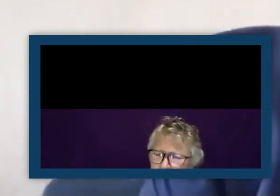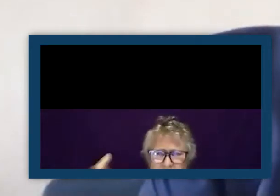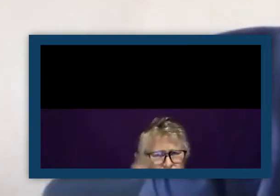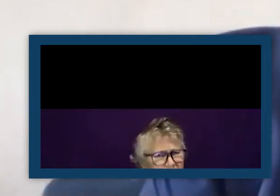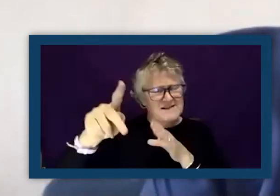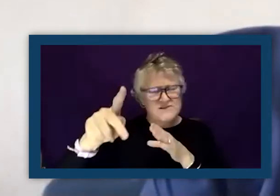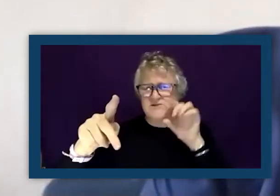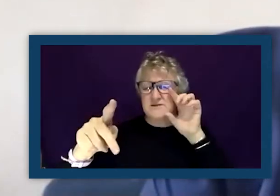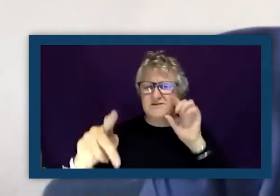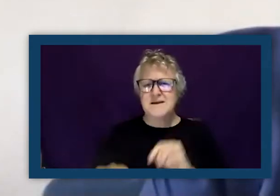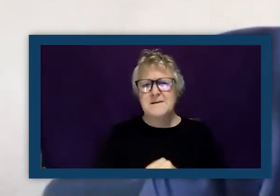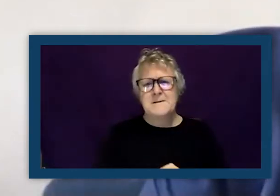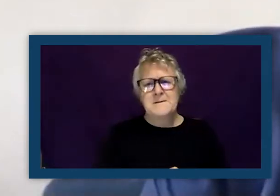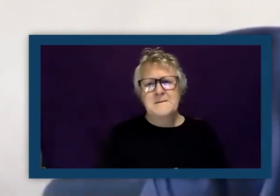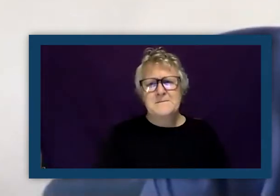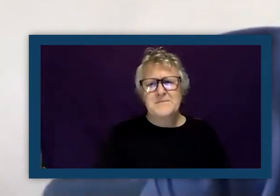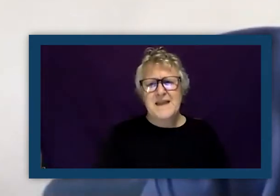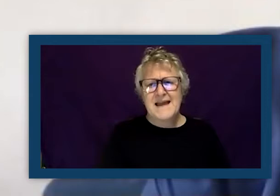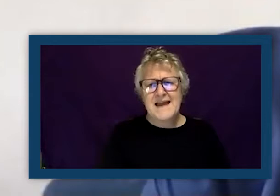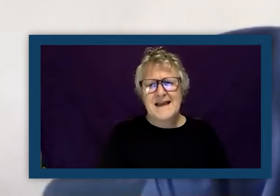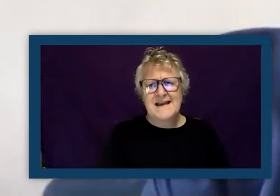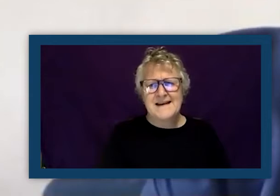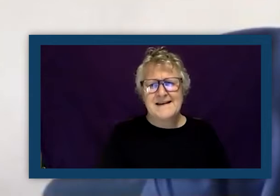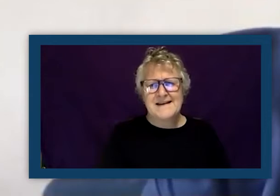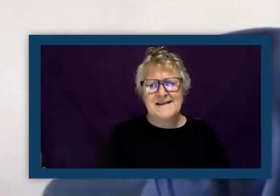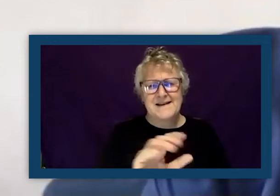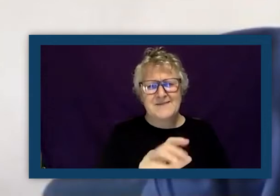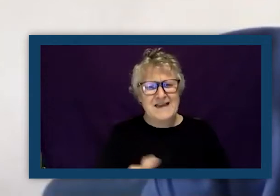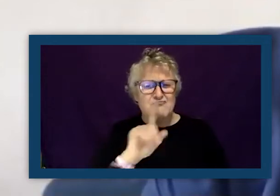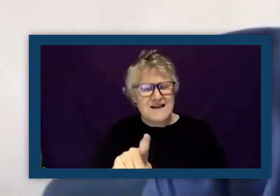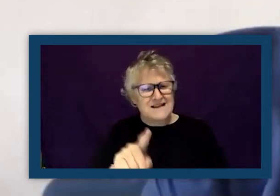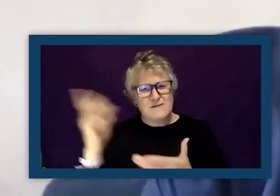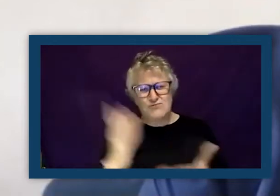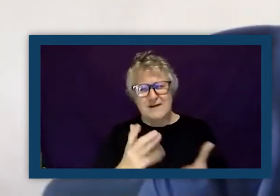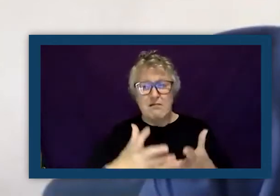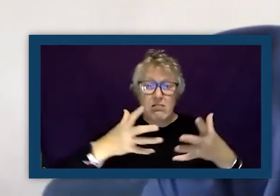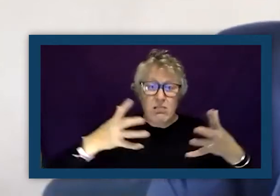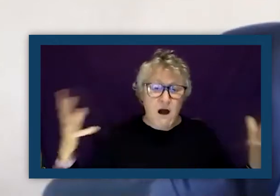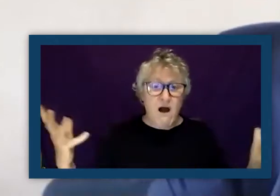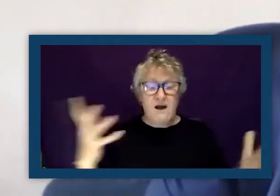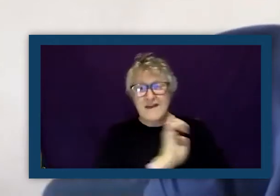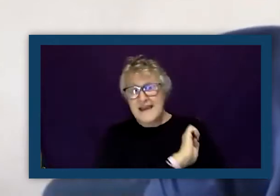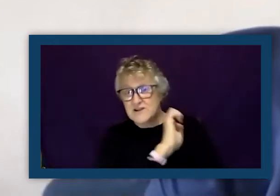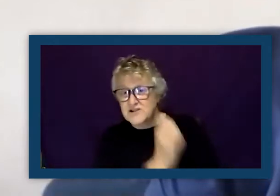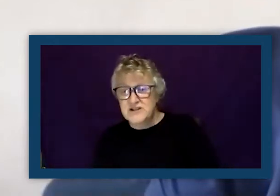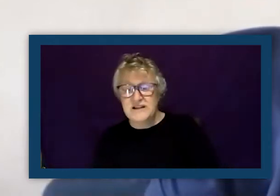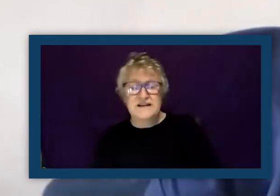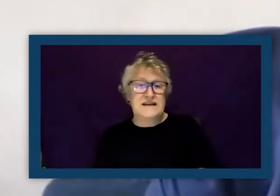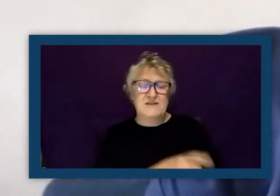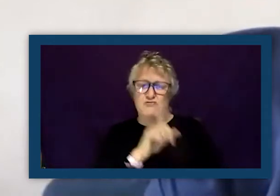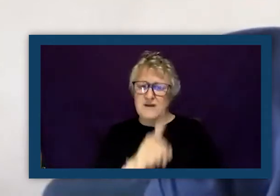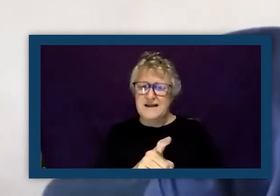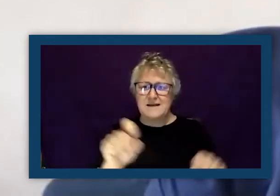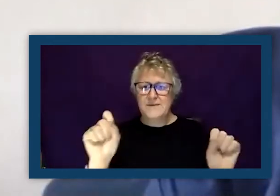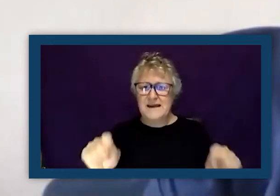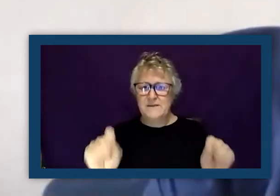are, just going to bring a lot of energy to our board. And being able to pay that forward has